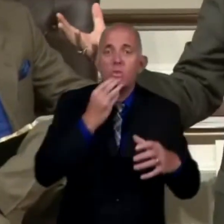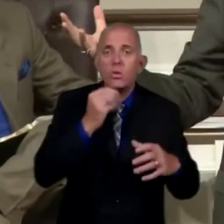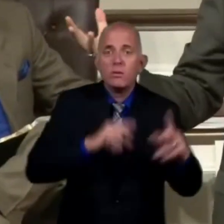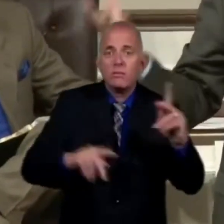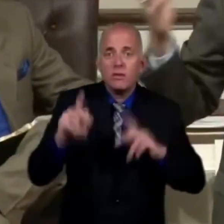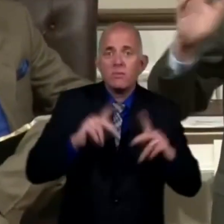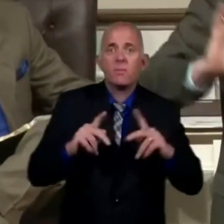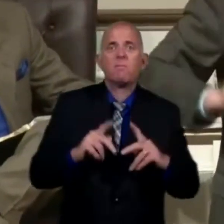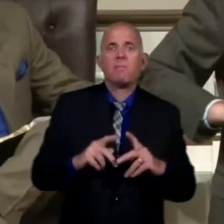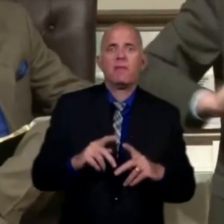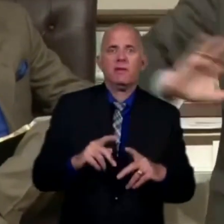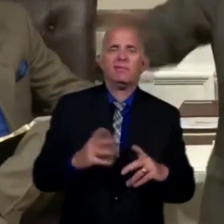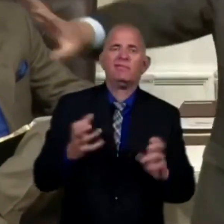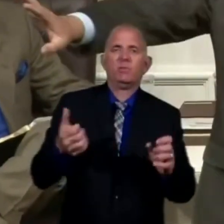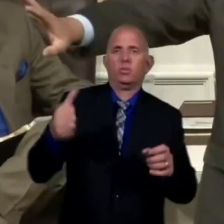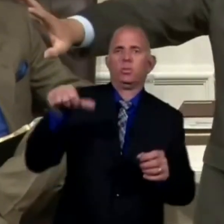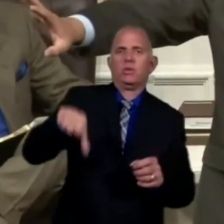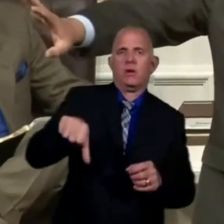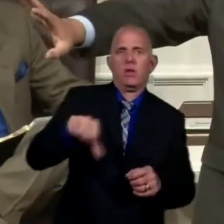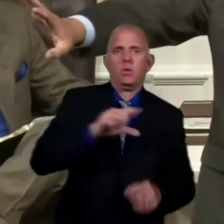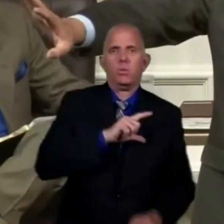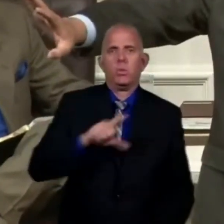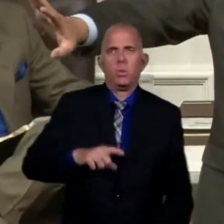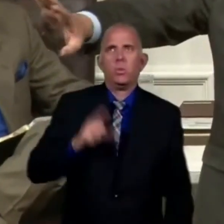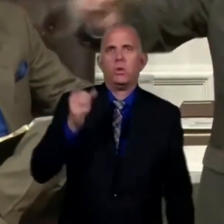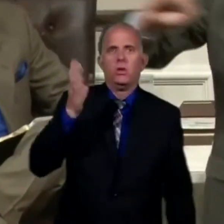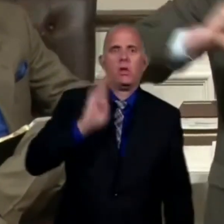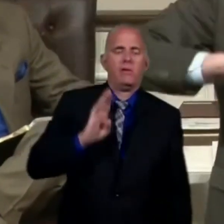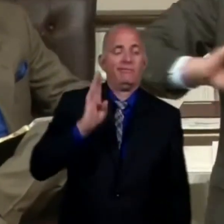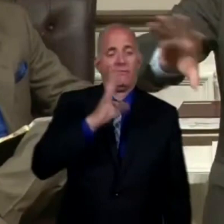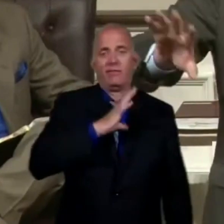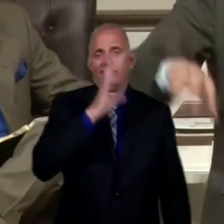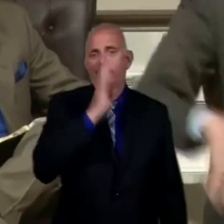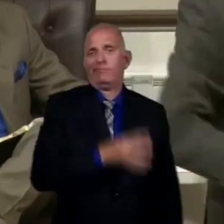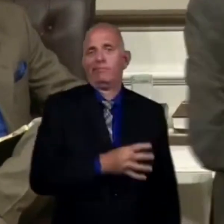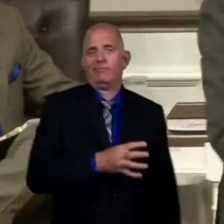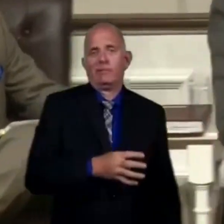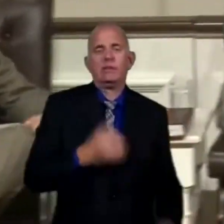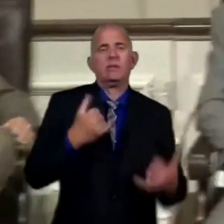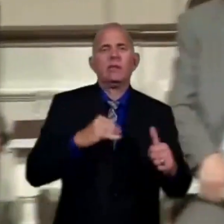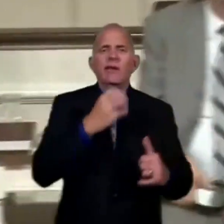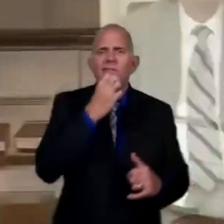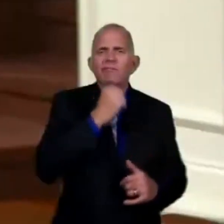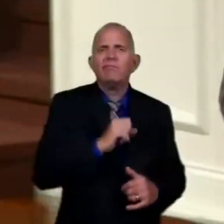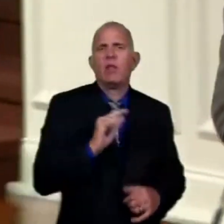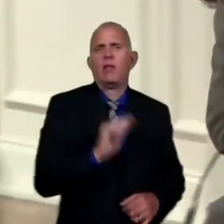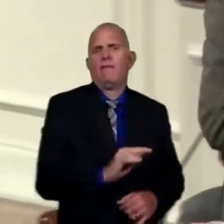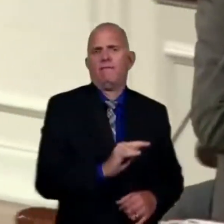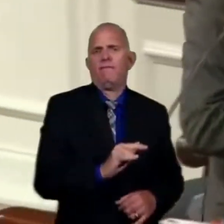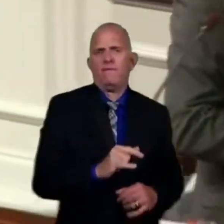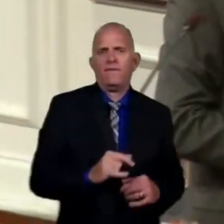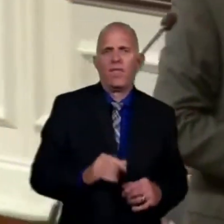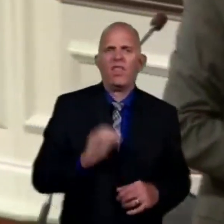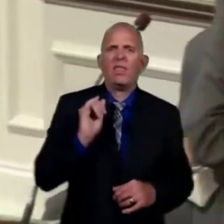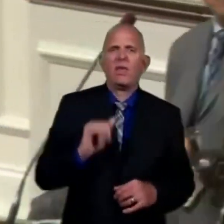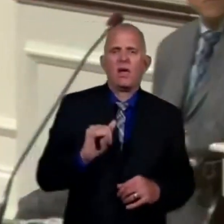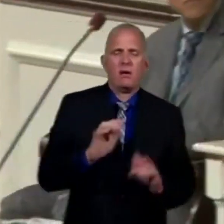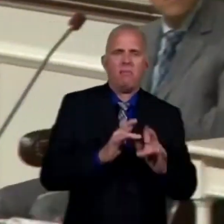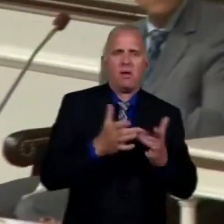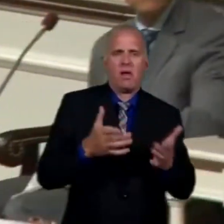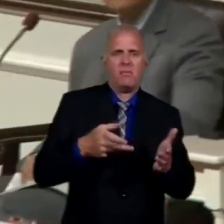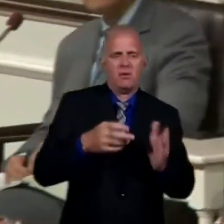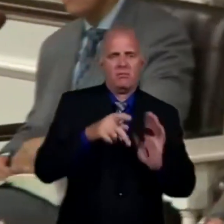the Lord, but He has not cast them away. He still loves them. And I think the Bible principle, and I do not believe